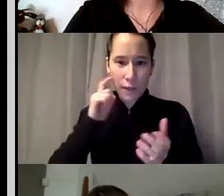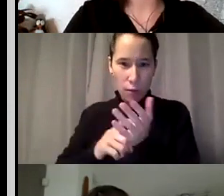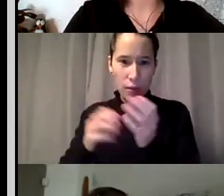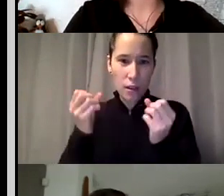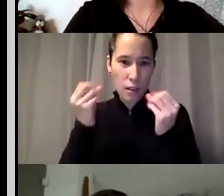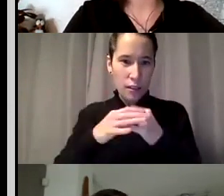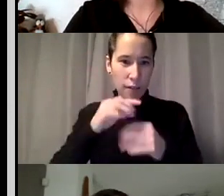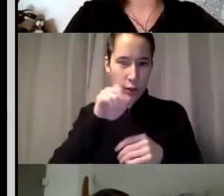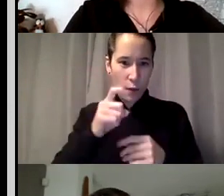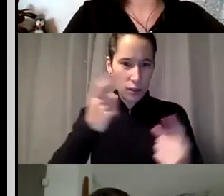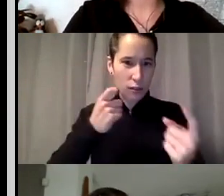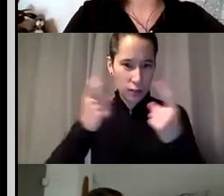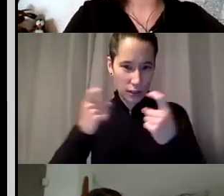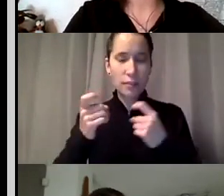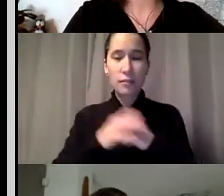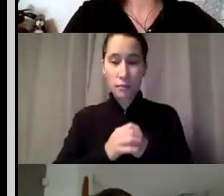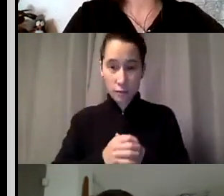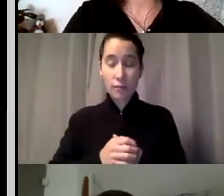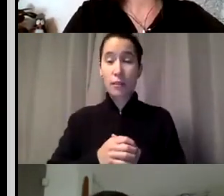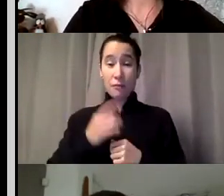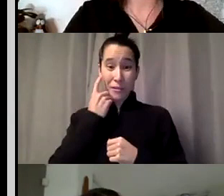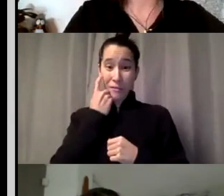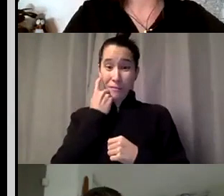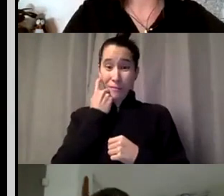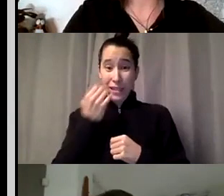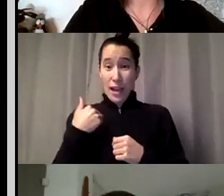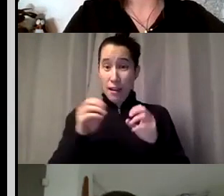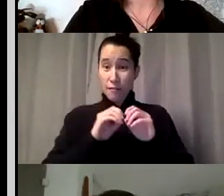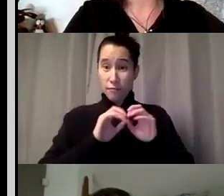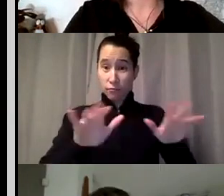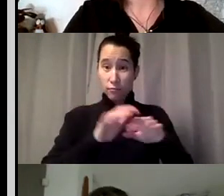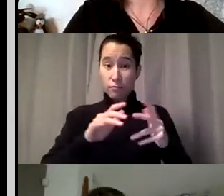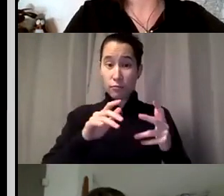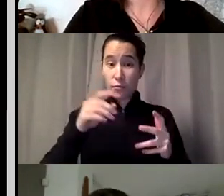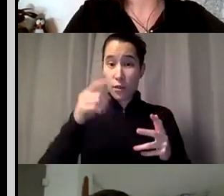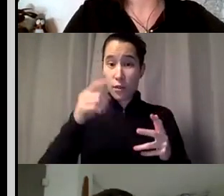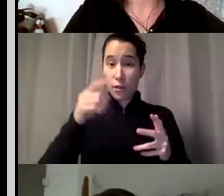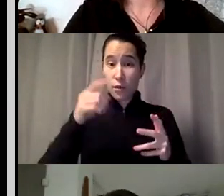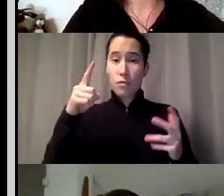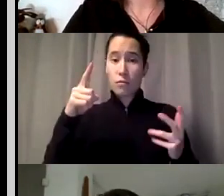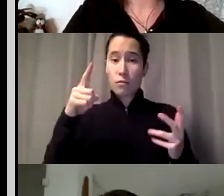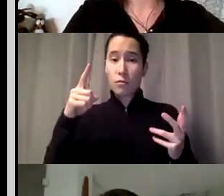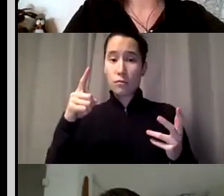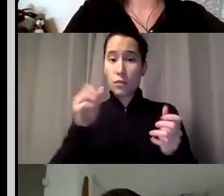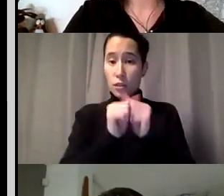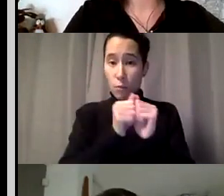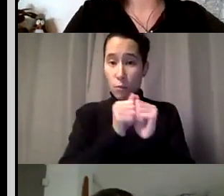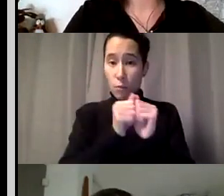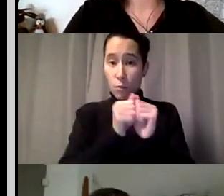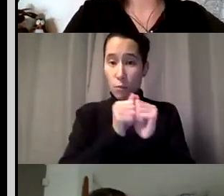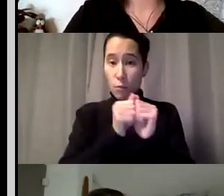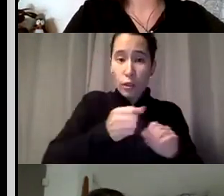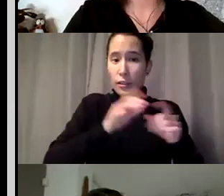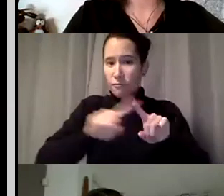have there been outbreaks in curling? Can we see that evidence? Or have we been acting poorly? No, for the most part, no, we